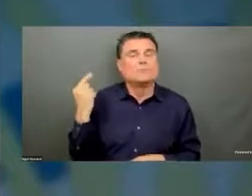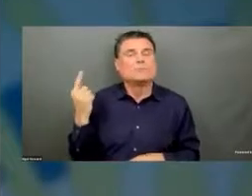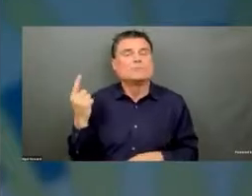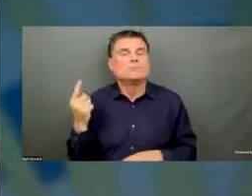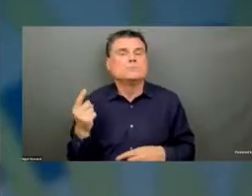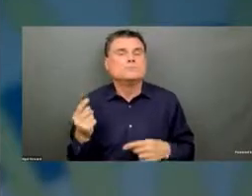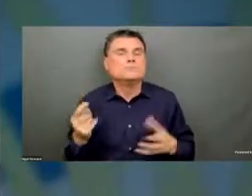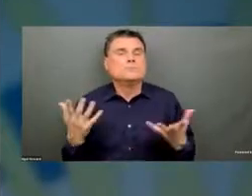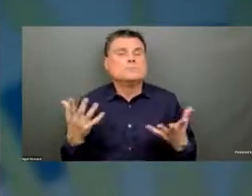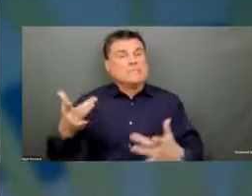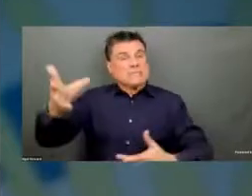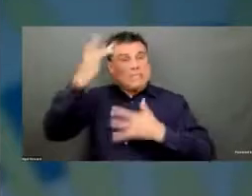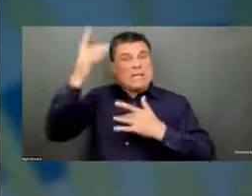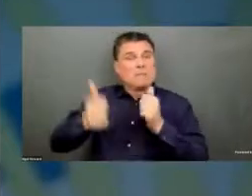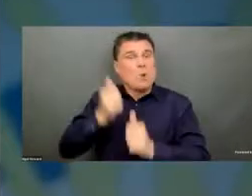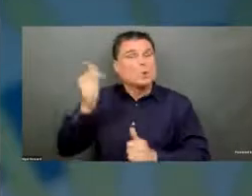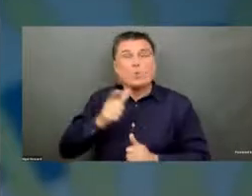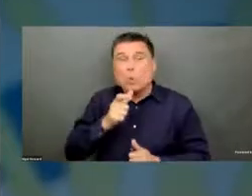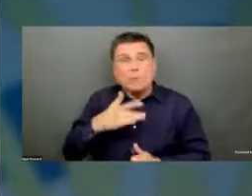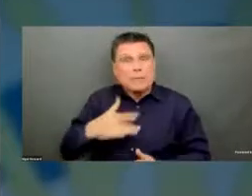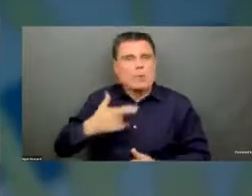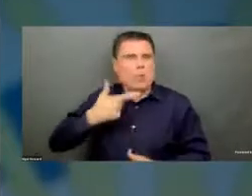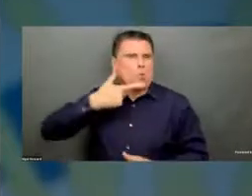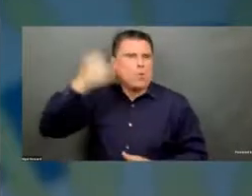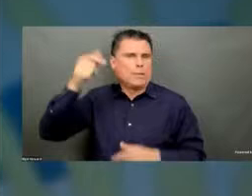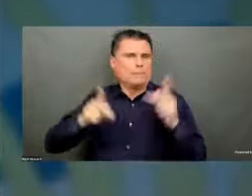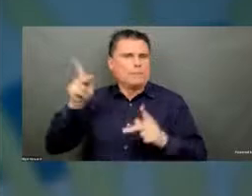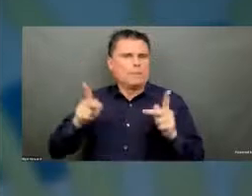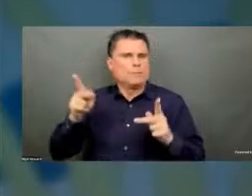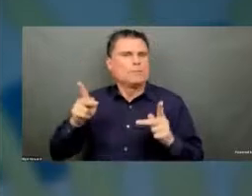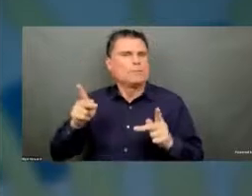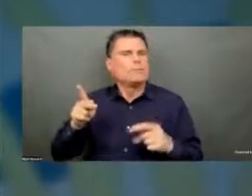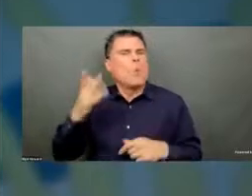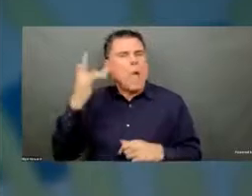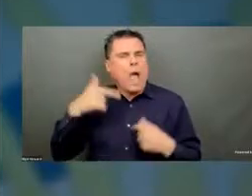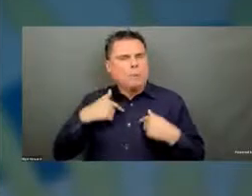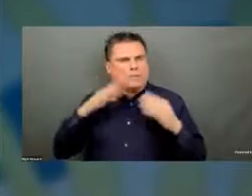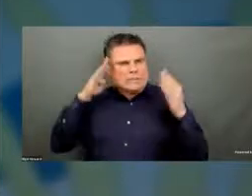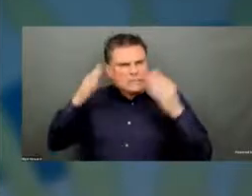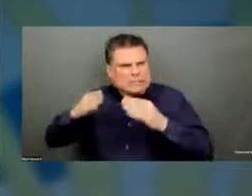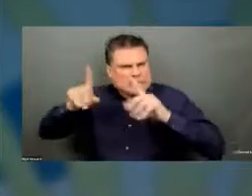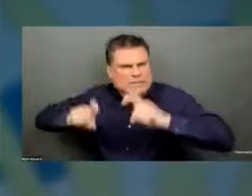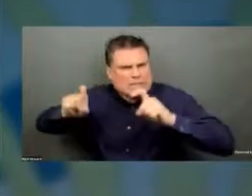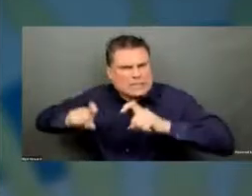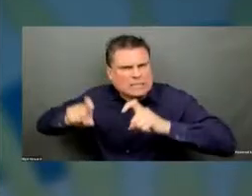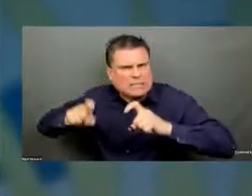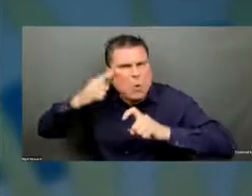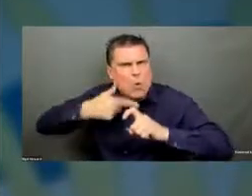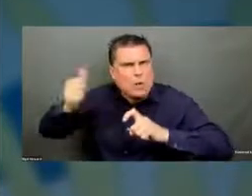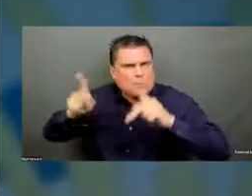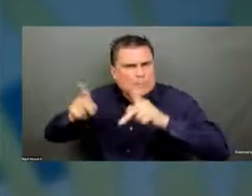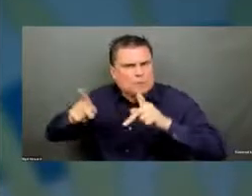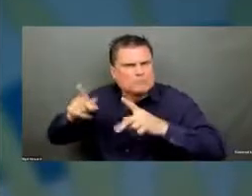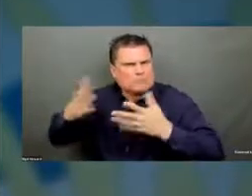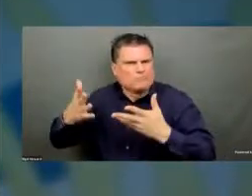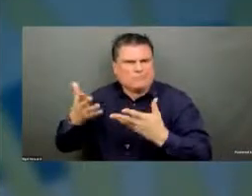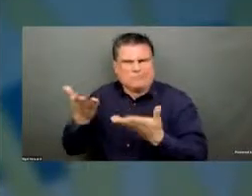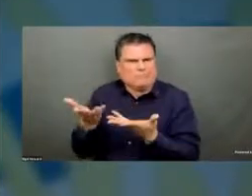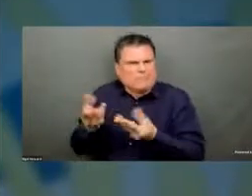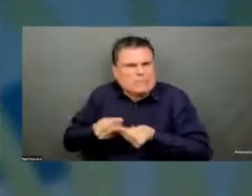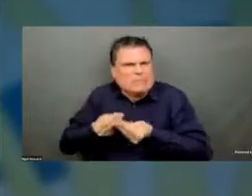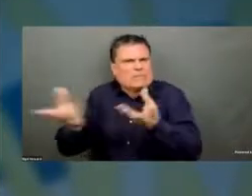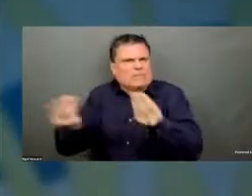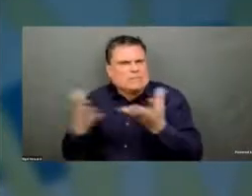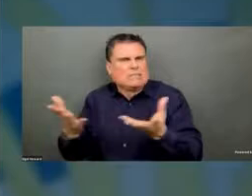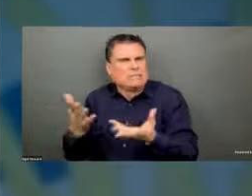who are more likely to end up in hospital. As we've progressed through the summer and into the fall, and again in the winter,